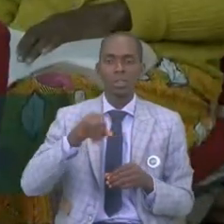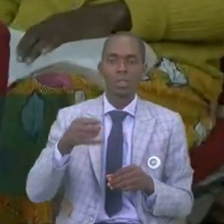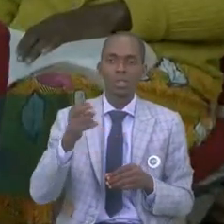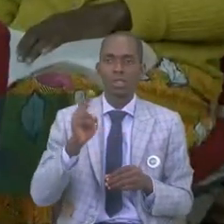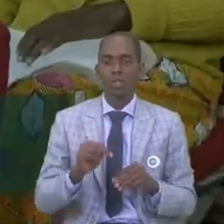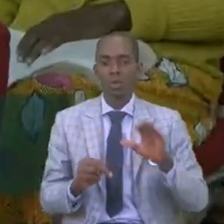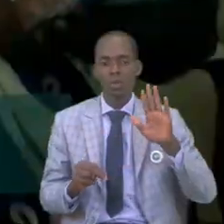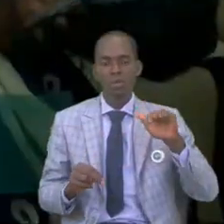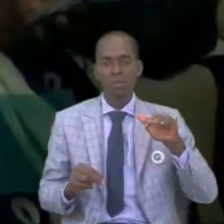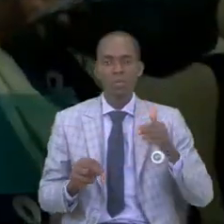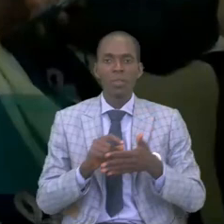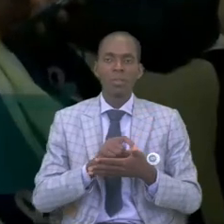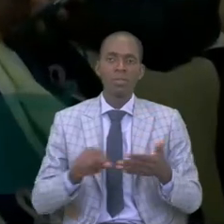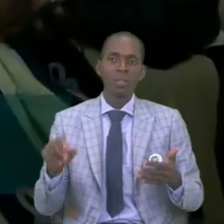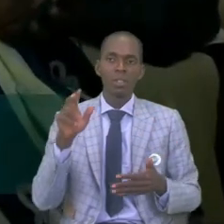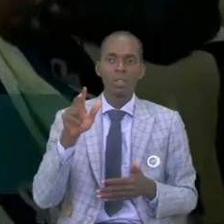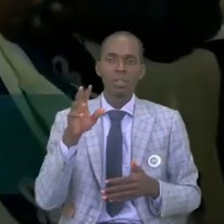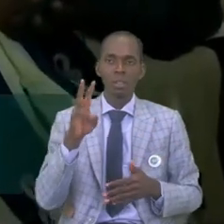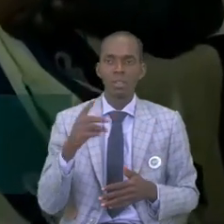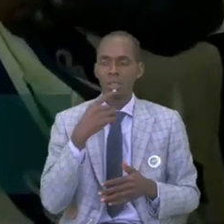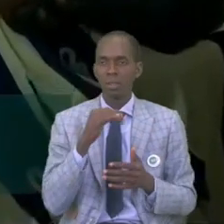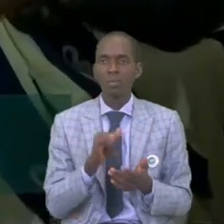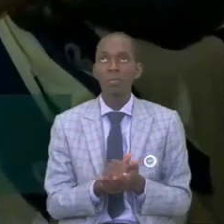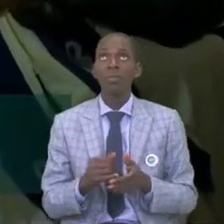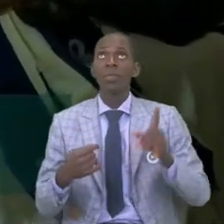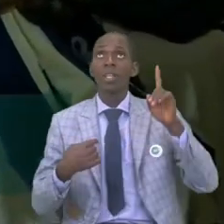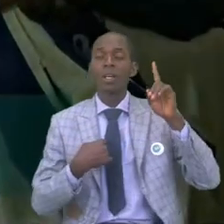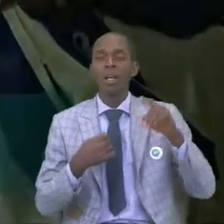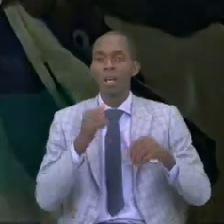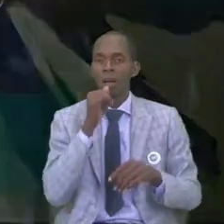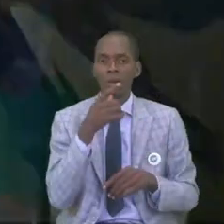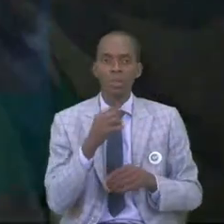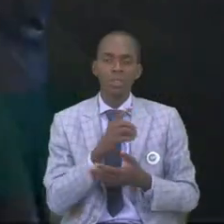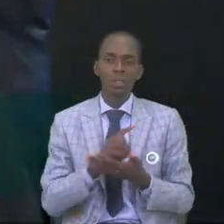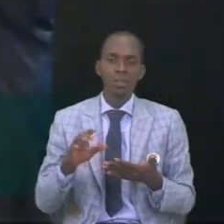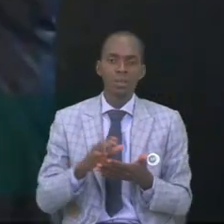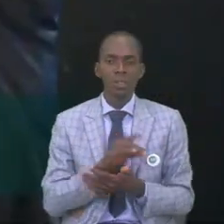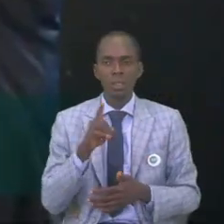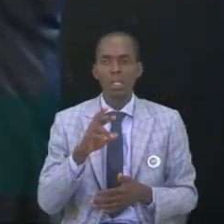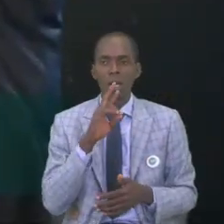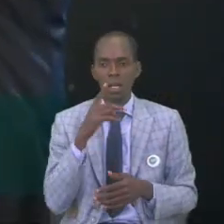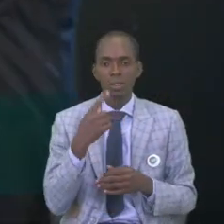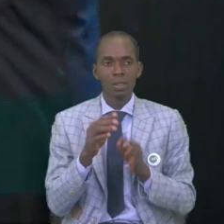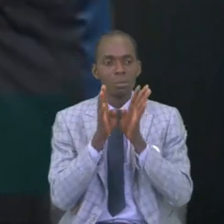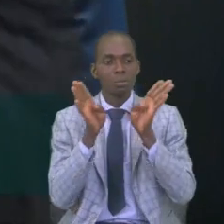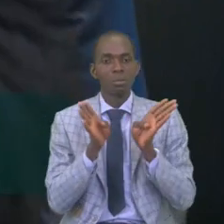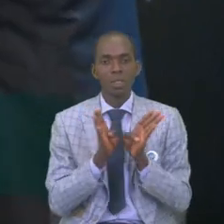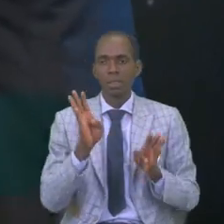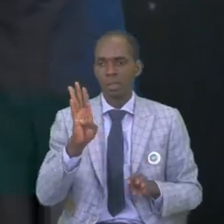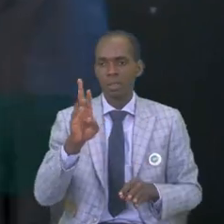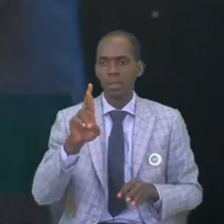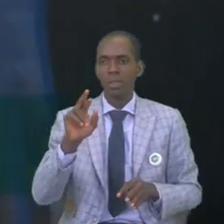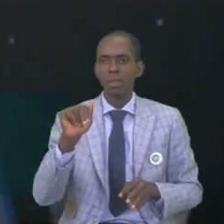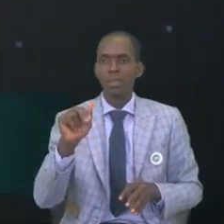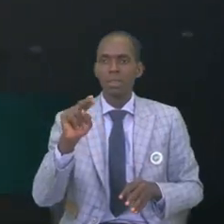5, it says, I am the vine, and ye are the branches. See the connection there. It says, when